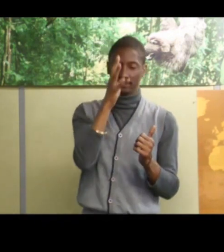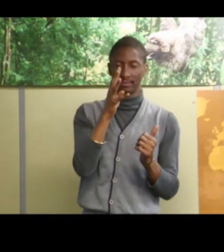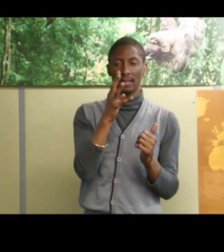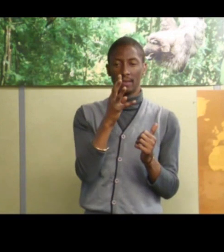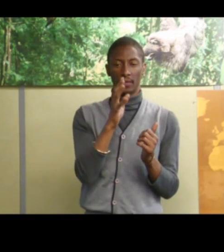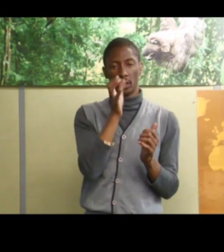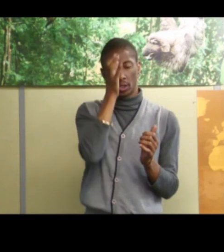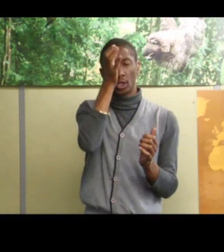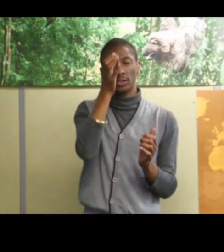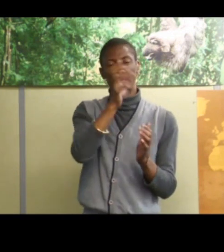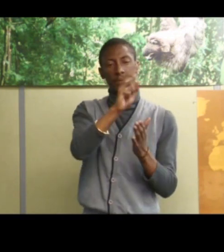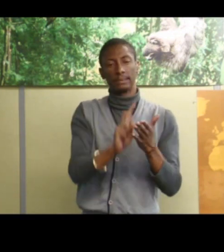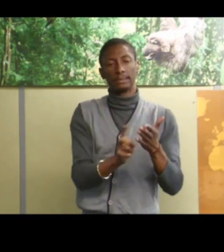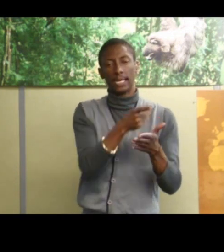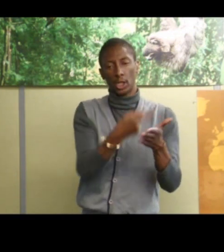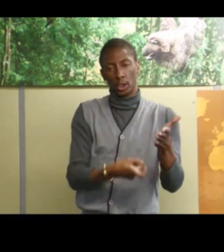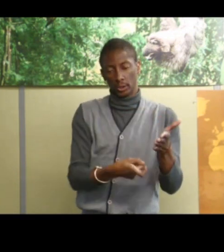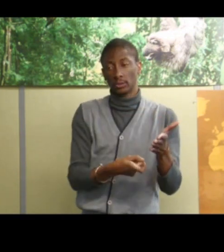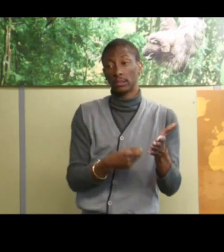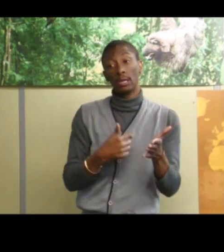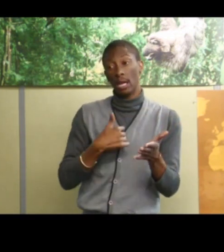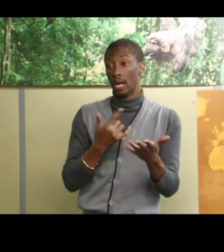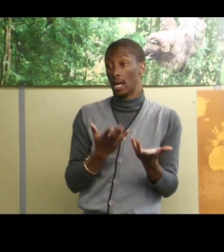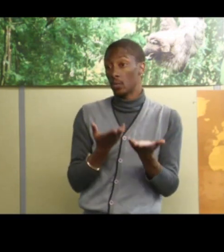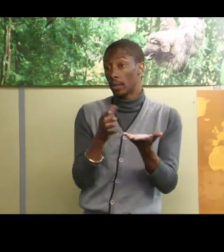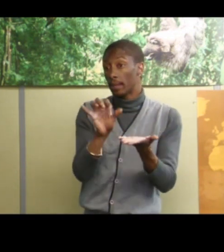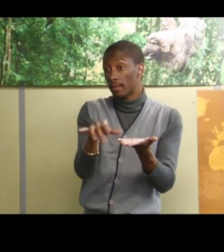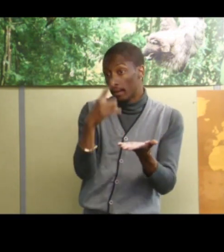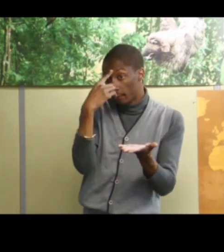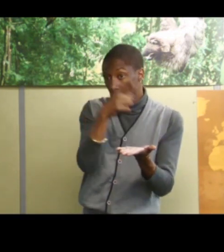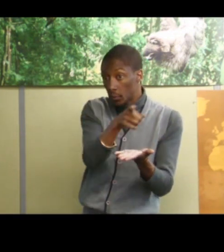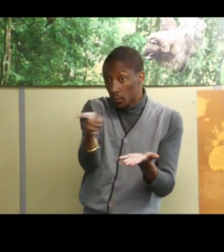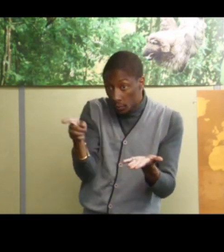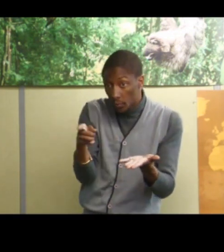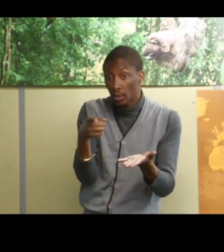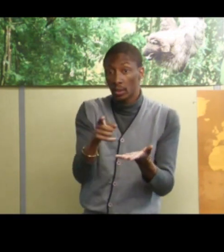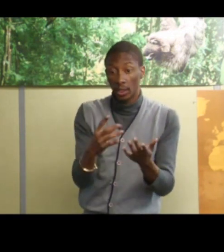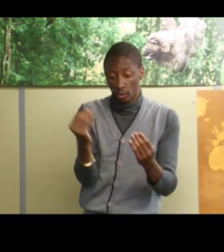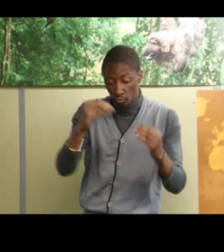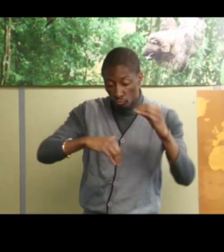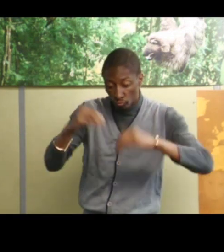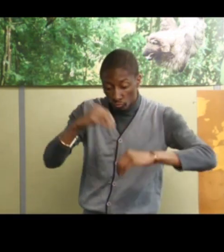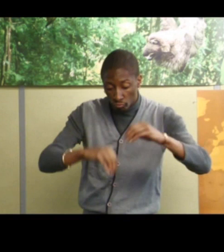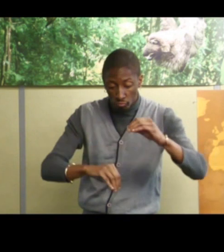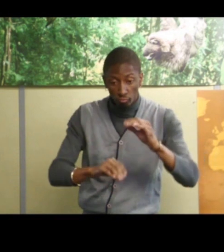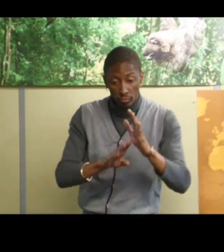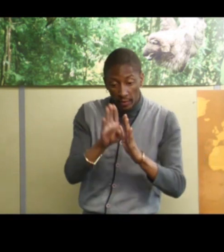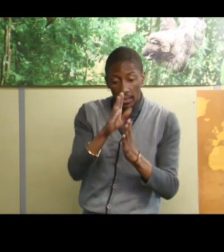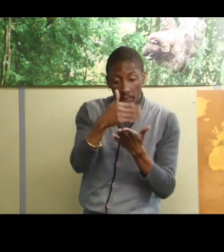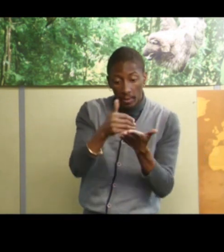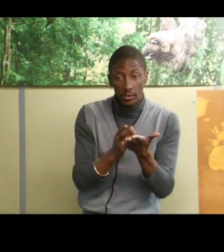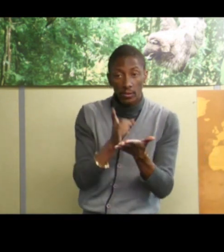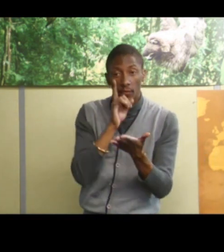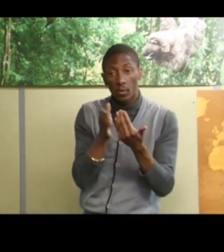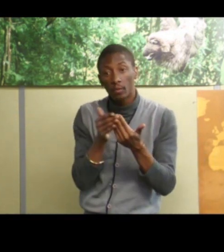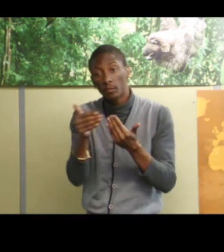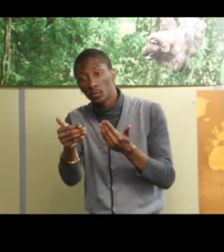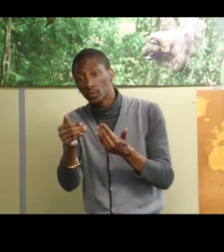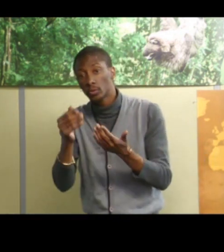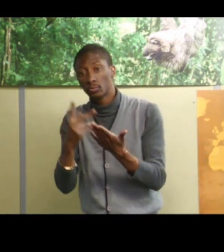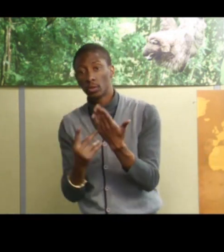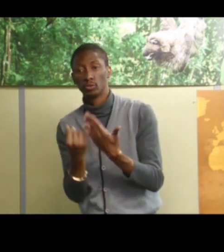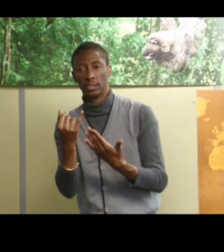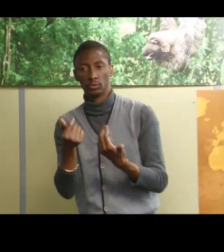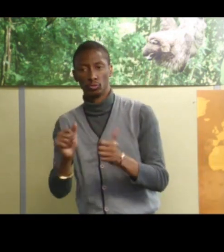pricing. I would also recommend that for you as you're putting together budgets for future projects. Try to find something that's